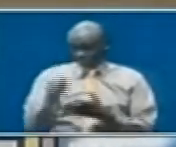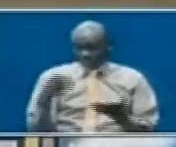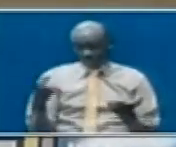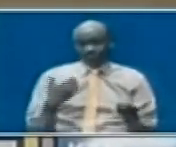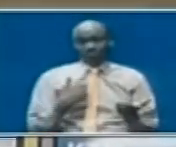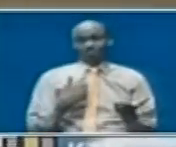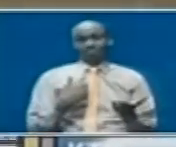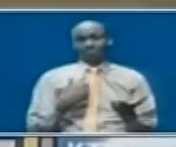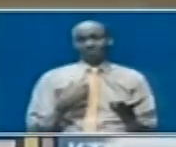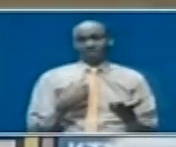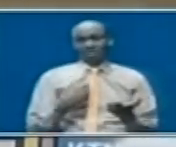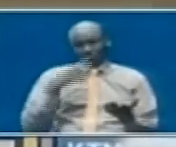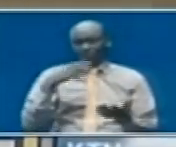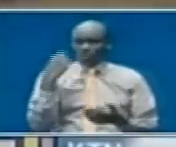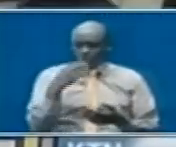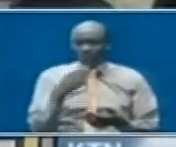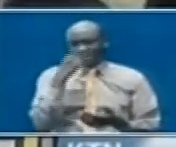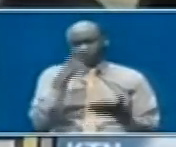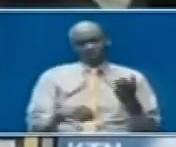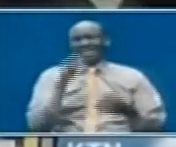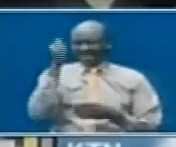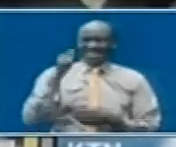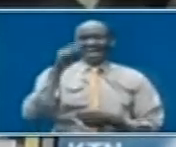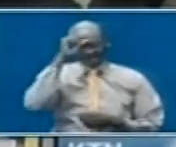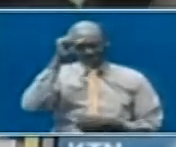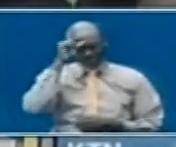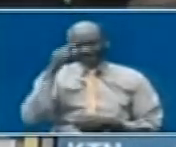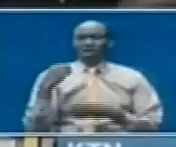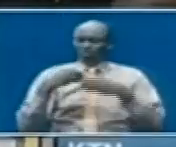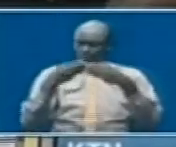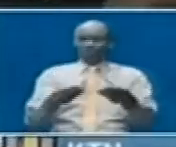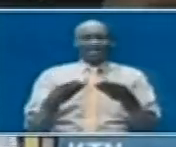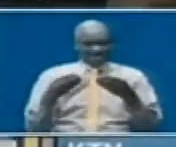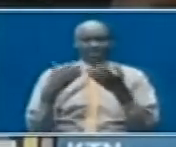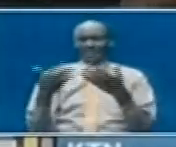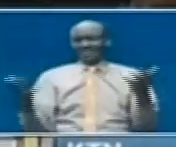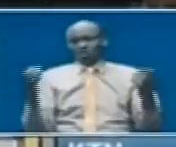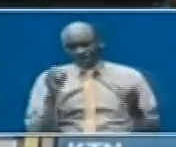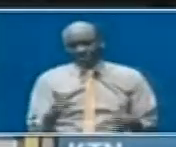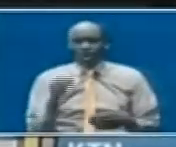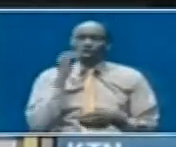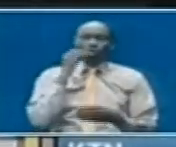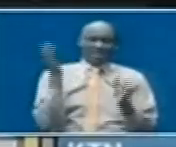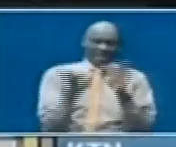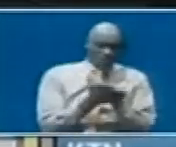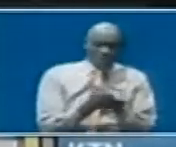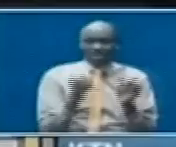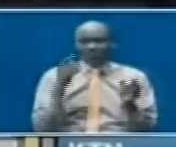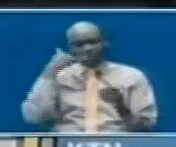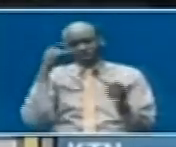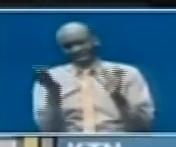interesting, because he keeps insisting that the Kenyan government is not providing materials. He did cite phone records. He also talked